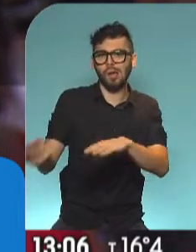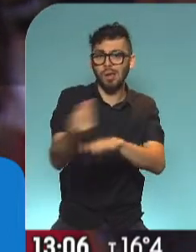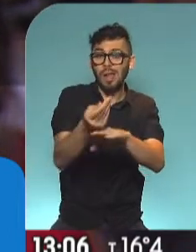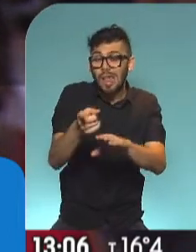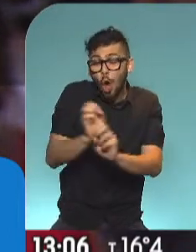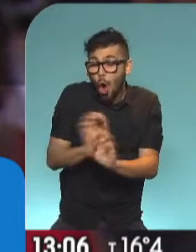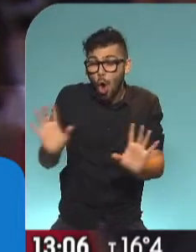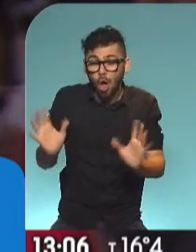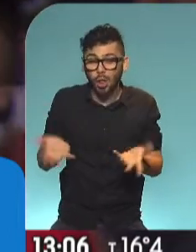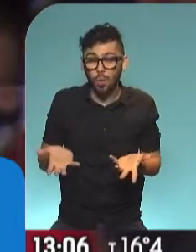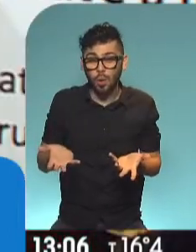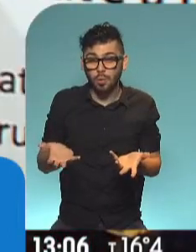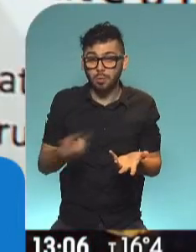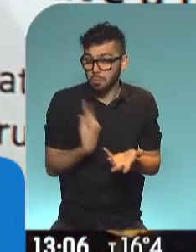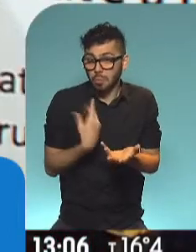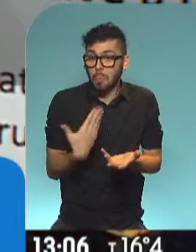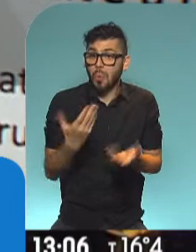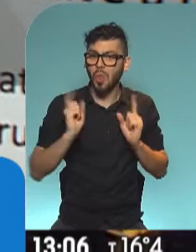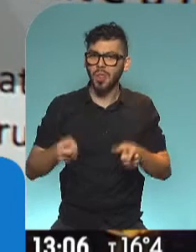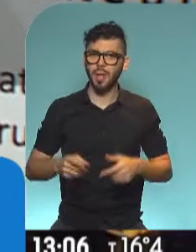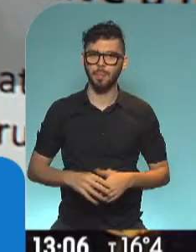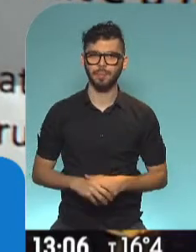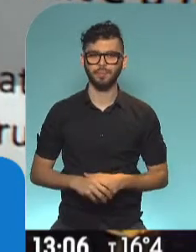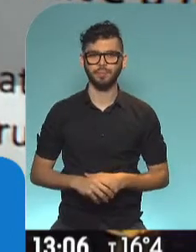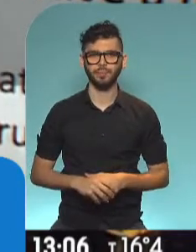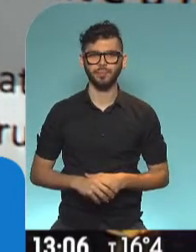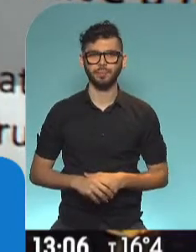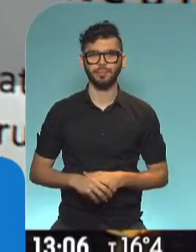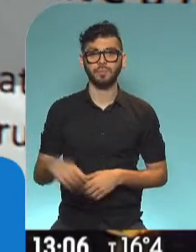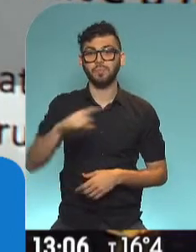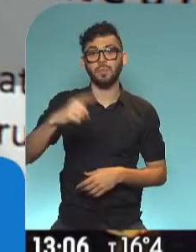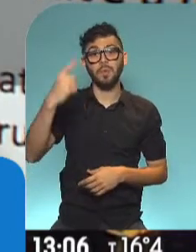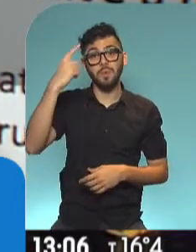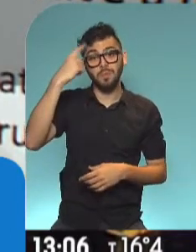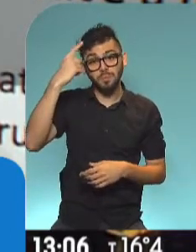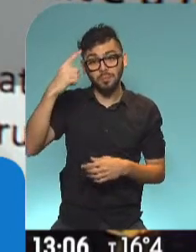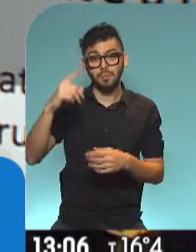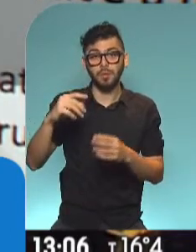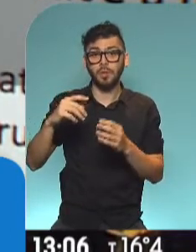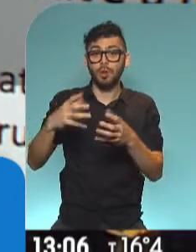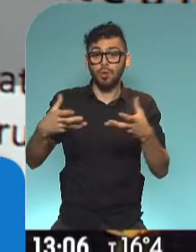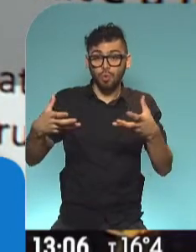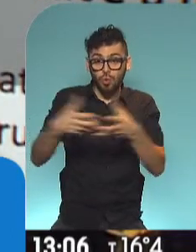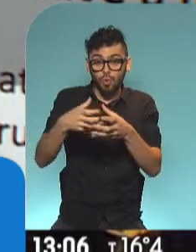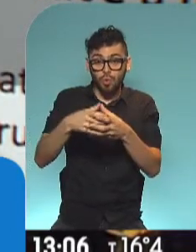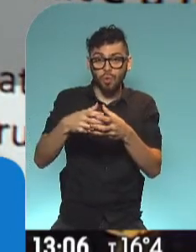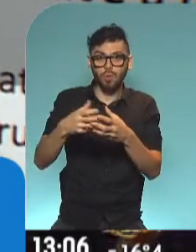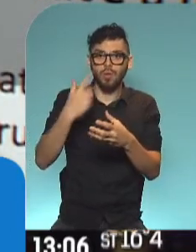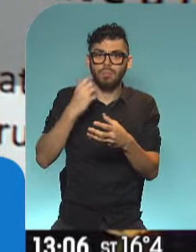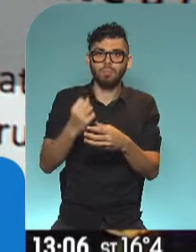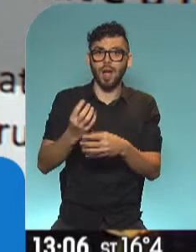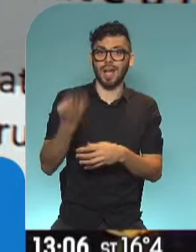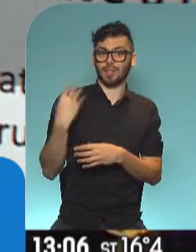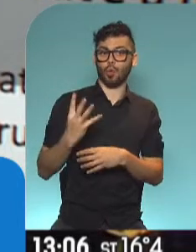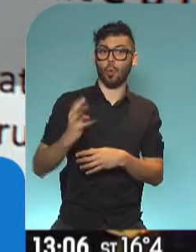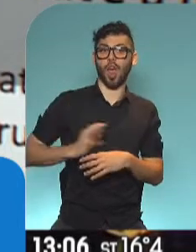I guess we could do that too, right? You would think that after the Republican majority led a historic blockade just 4 years